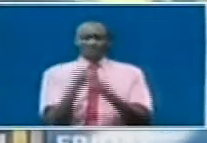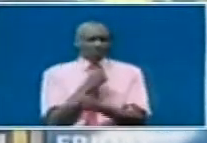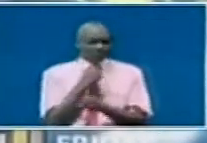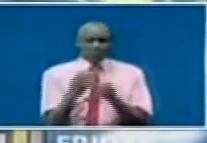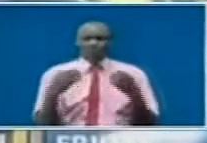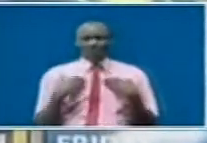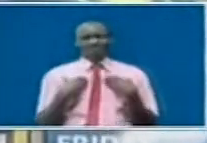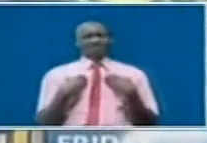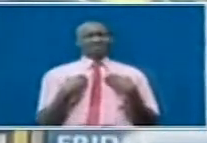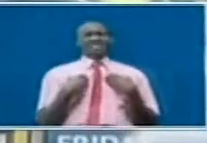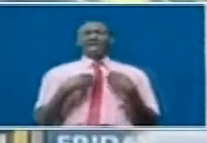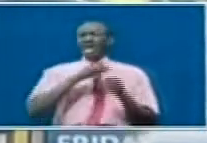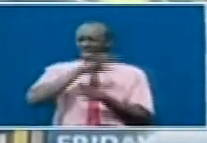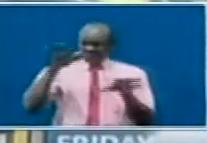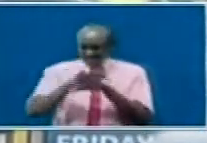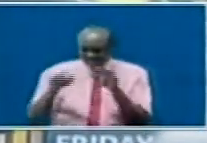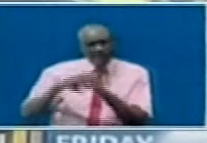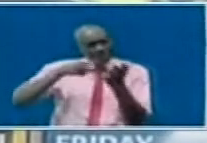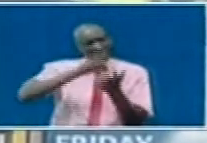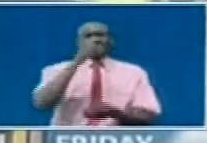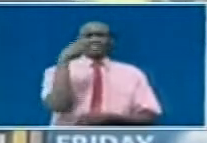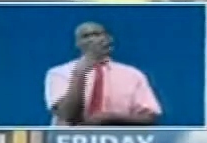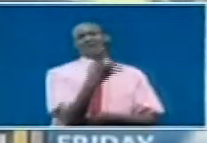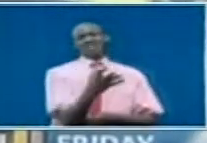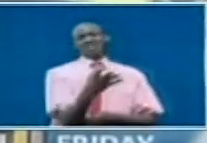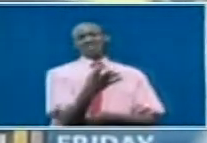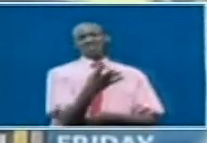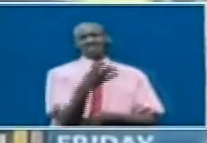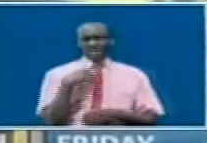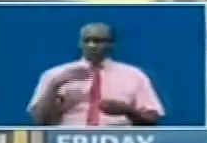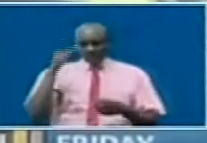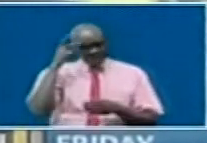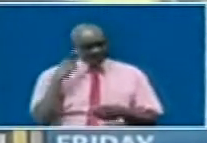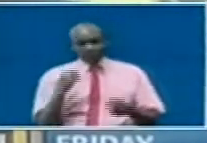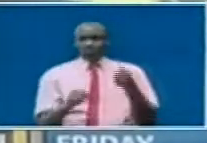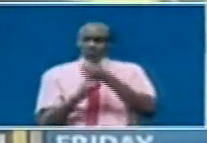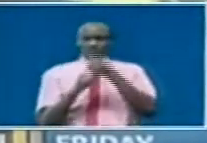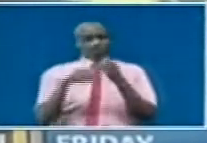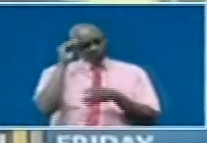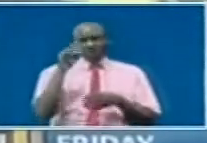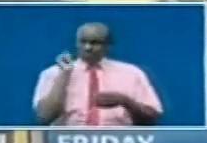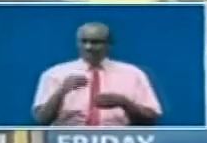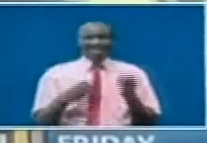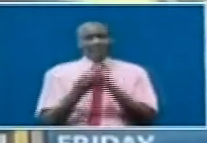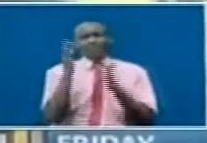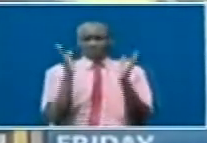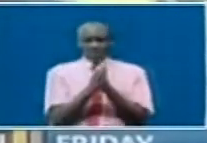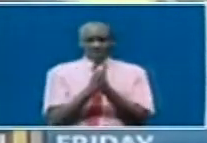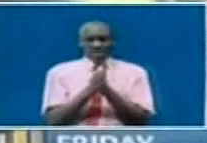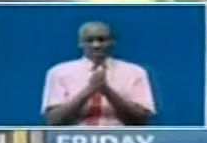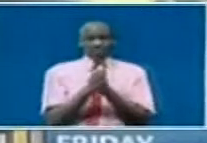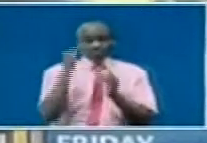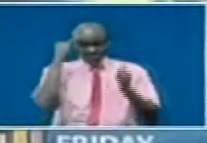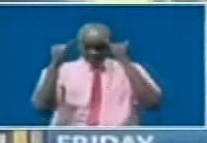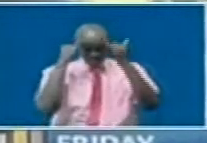pass all the cost to the parents or the sponsors of the students. You have to come up with